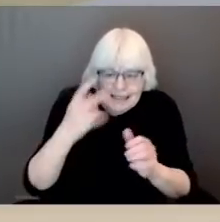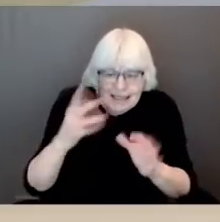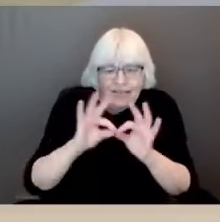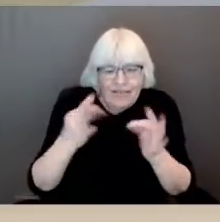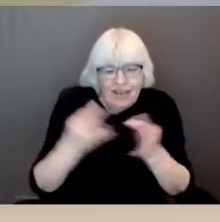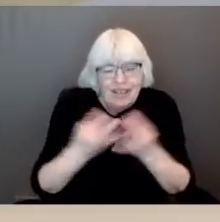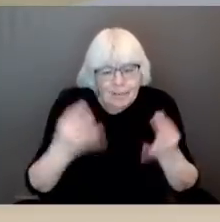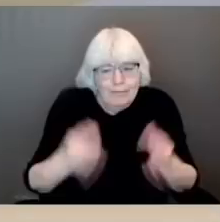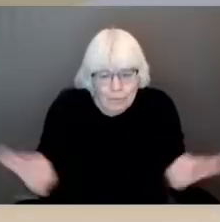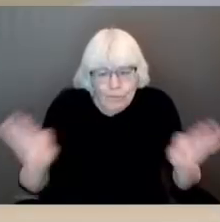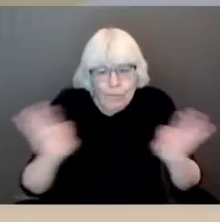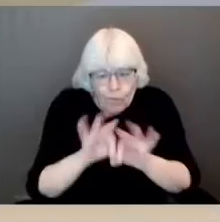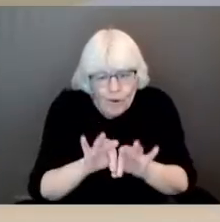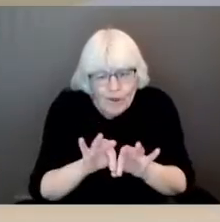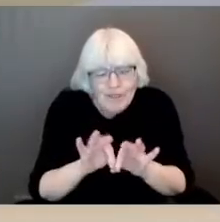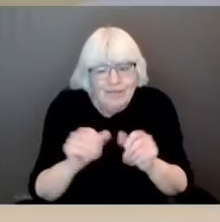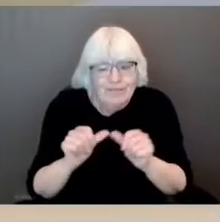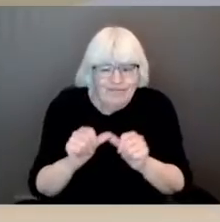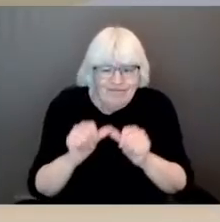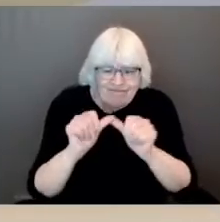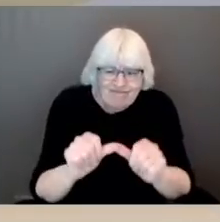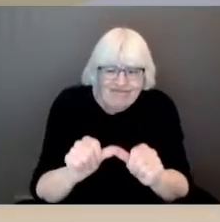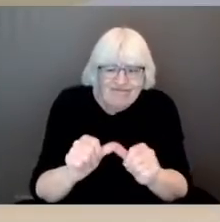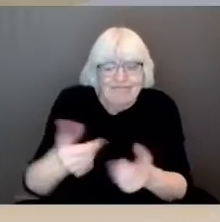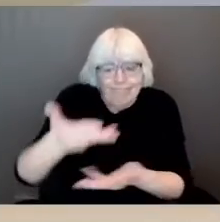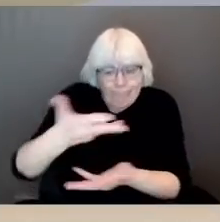be able to do that at the same time.